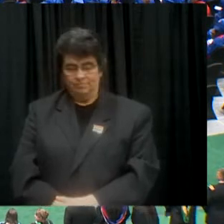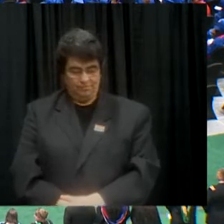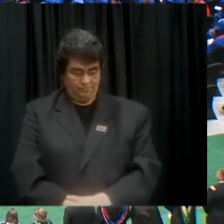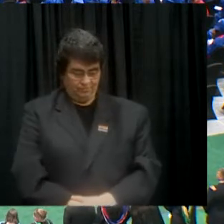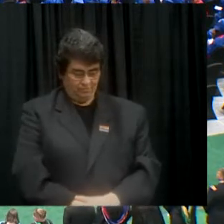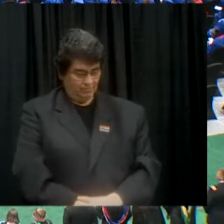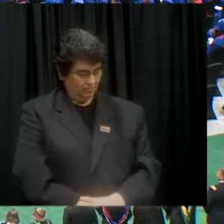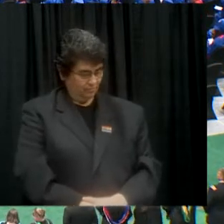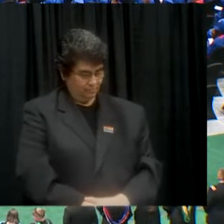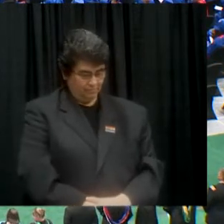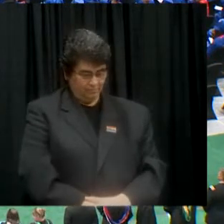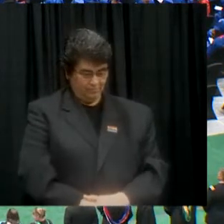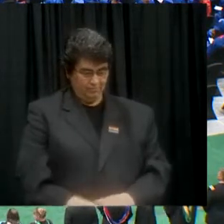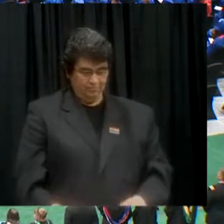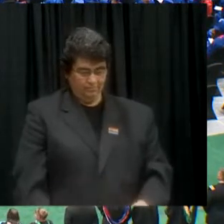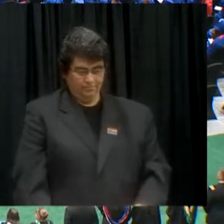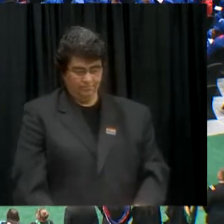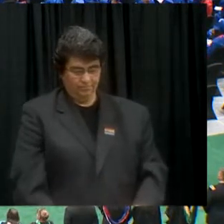Latu Maigoa.